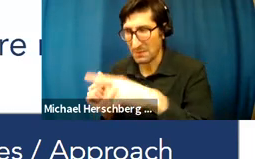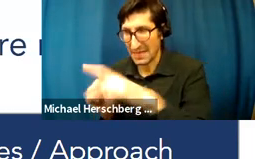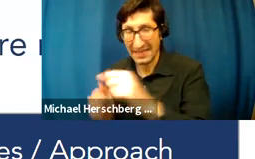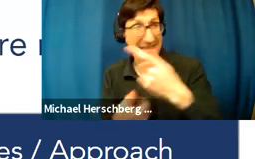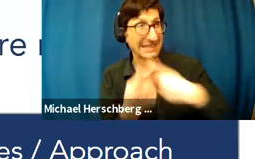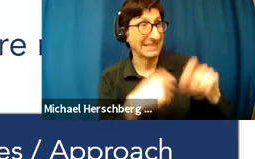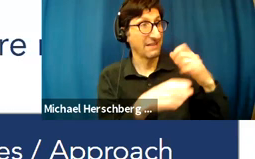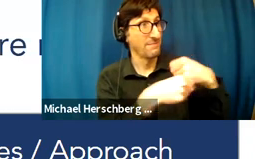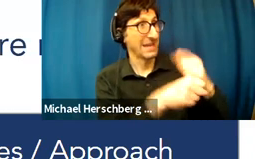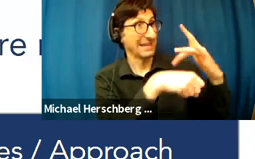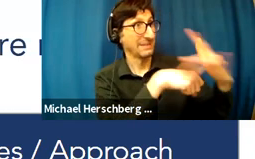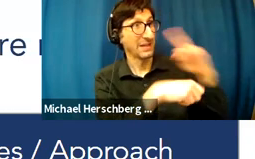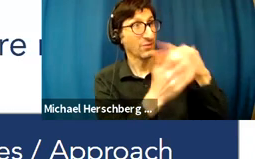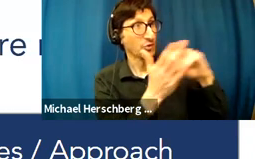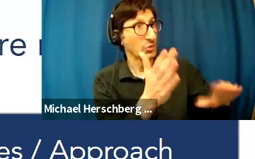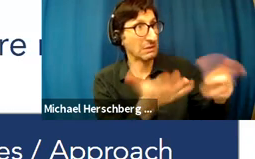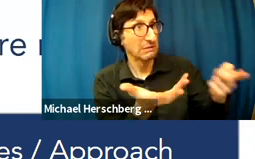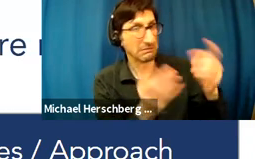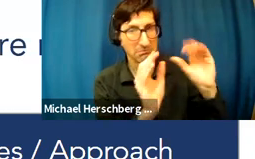students who are no longer here.